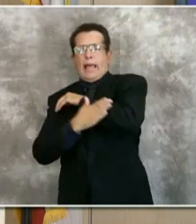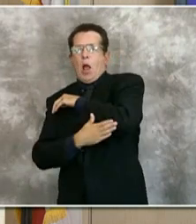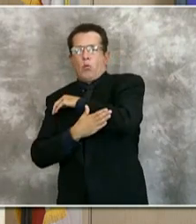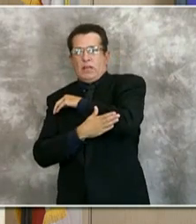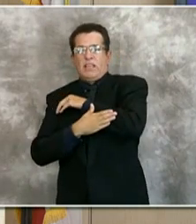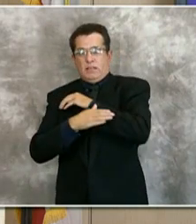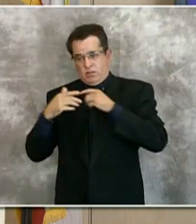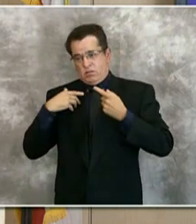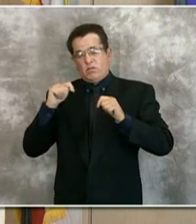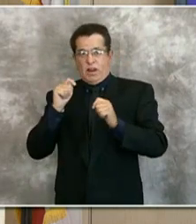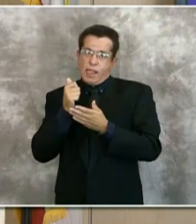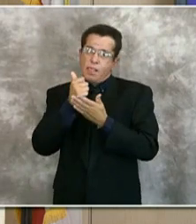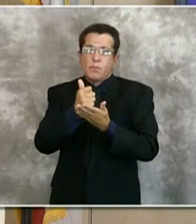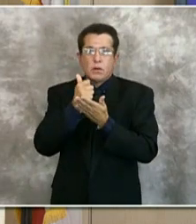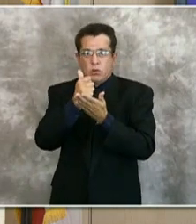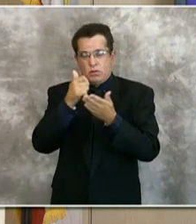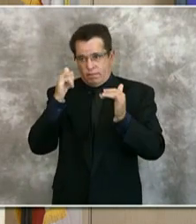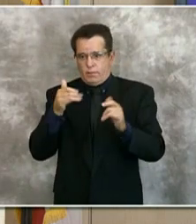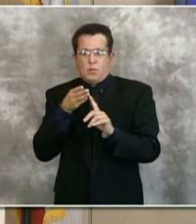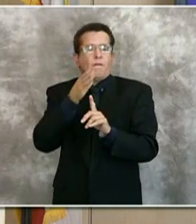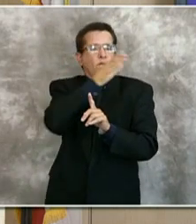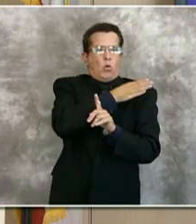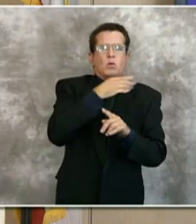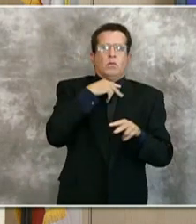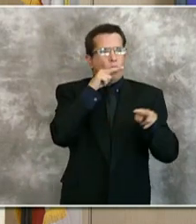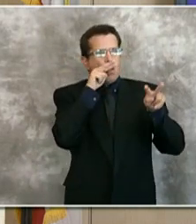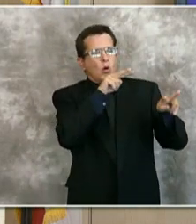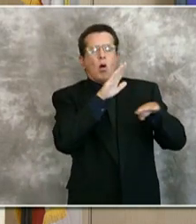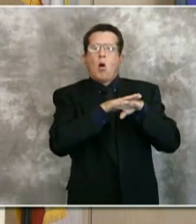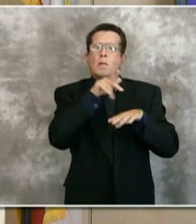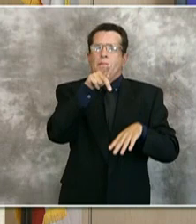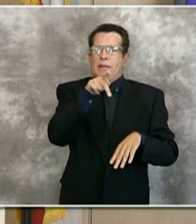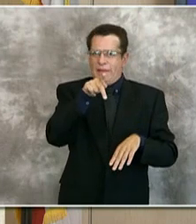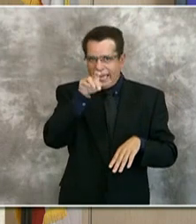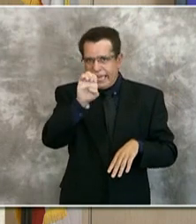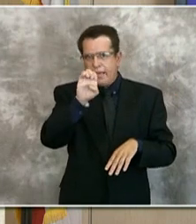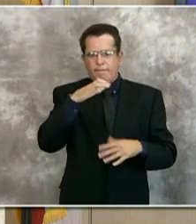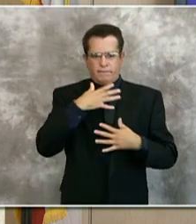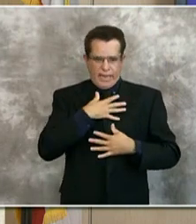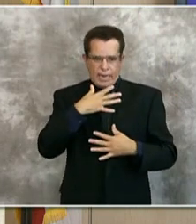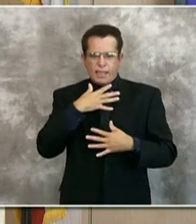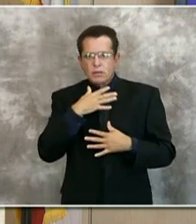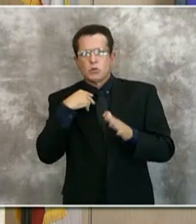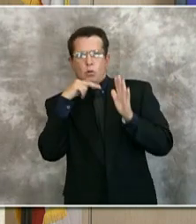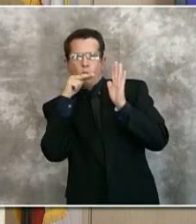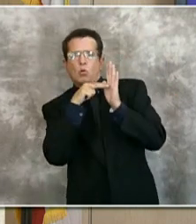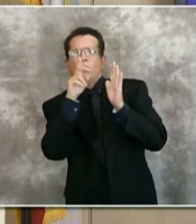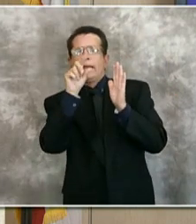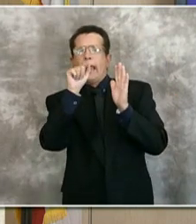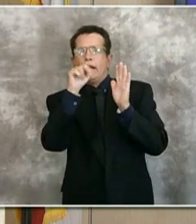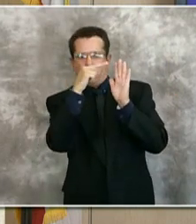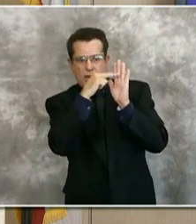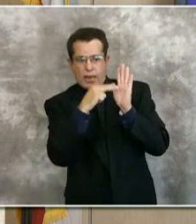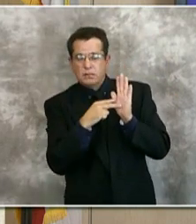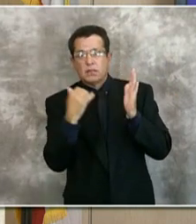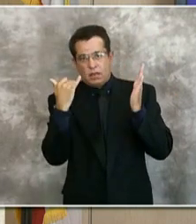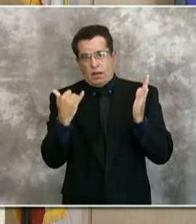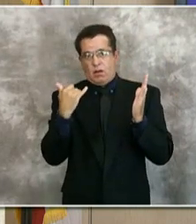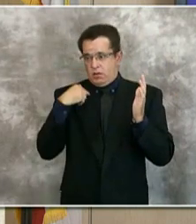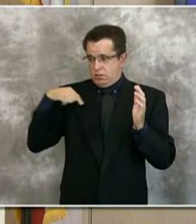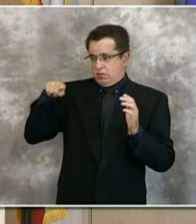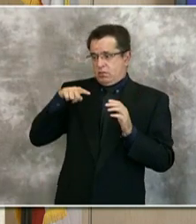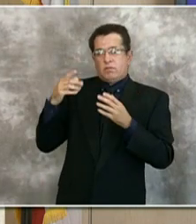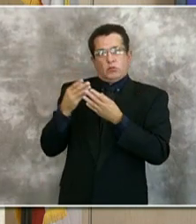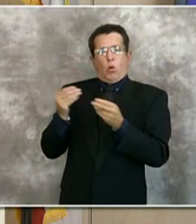In the early days, there was a big focus on PPE and ventilators and sharing data. In recent days and weeks, we've been tackling challenges